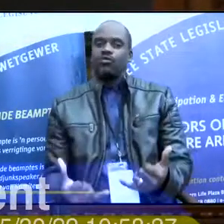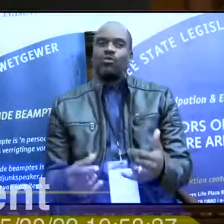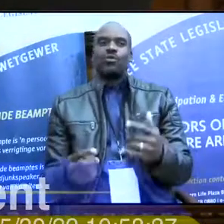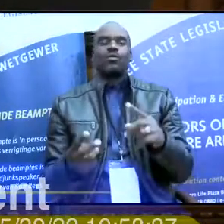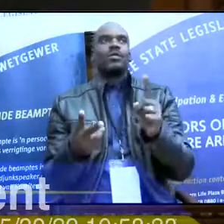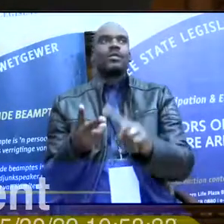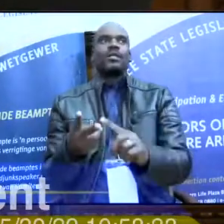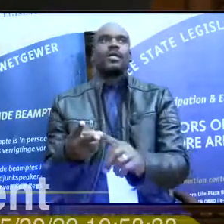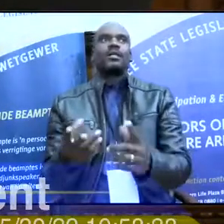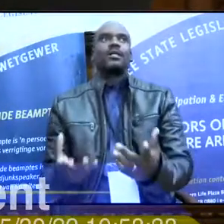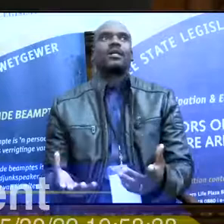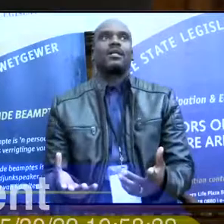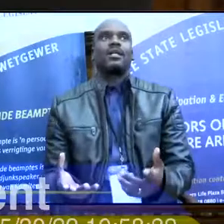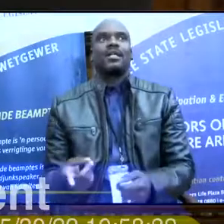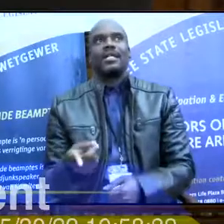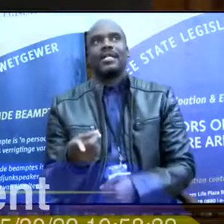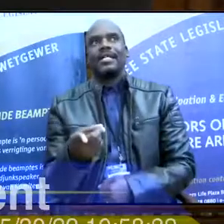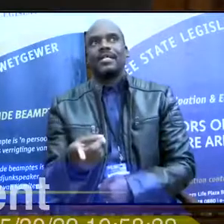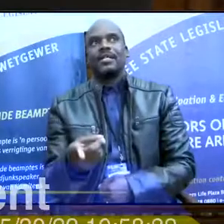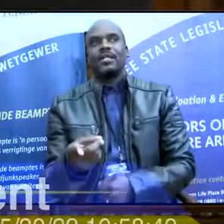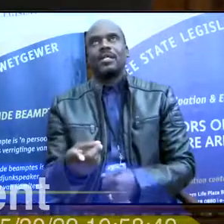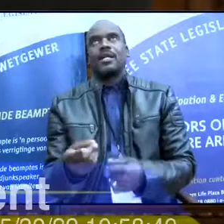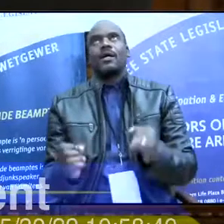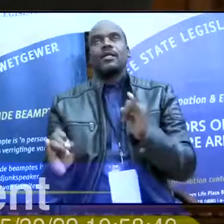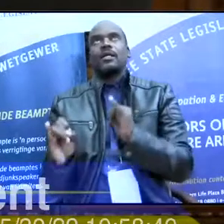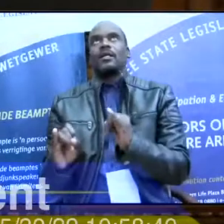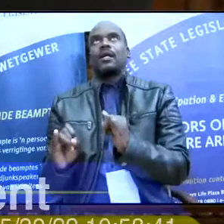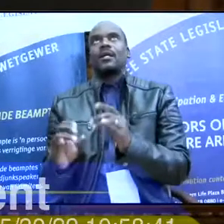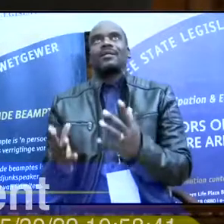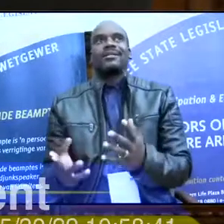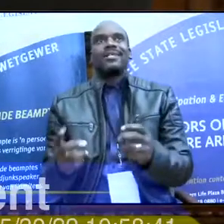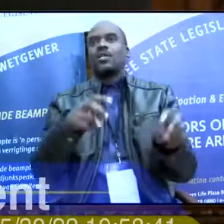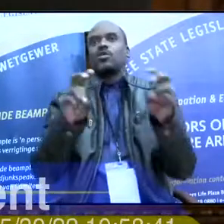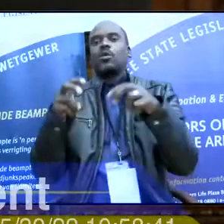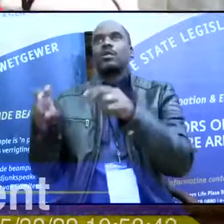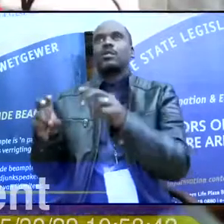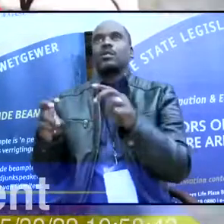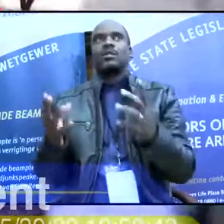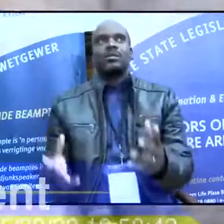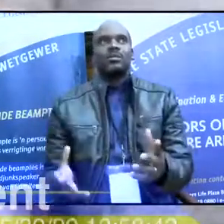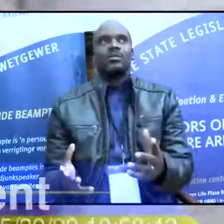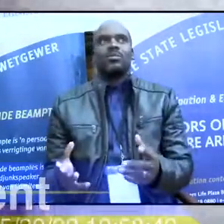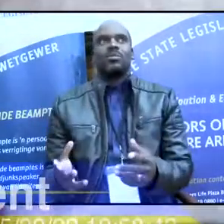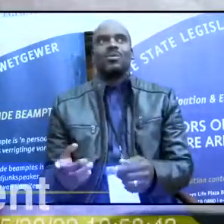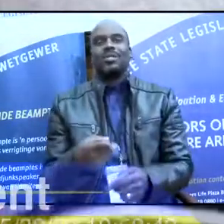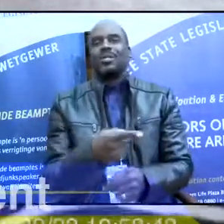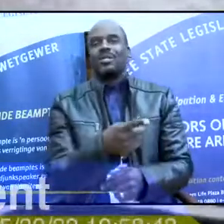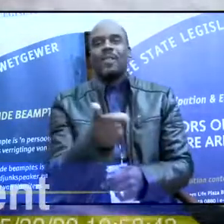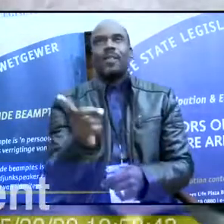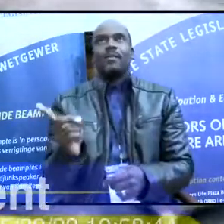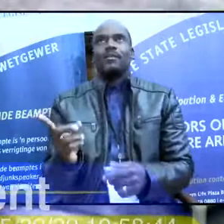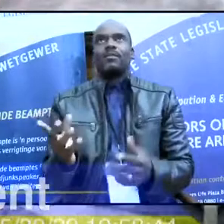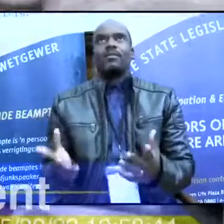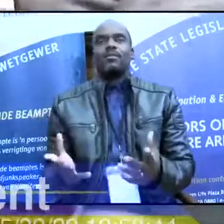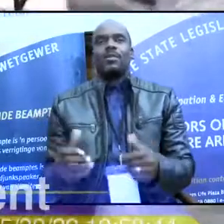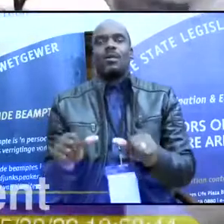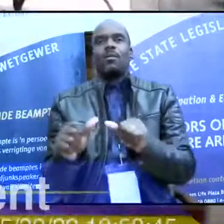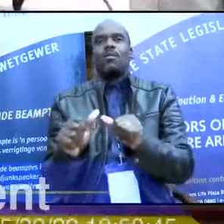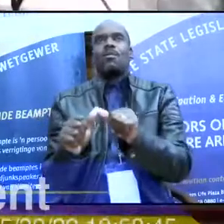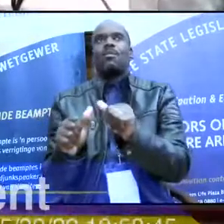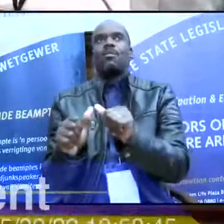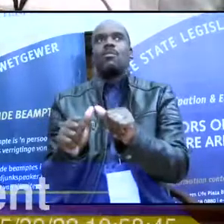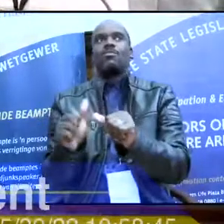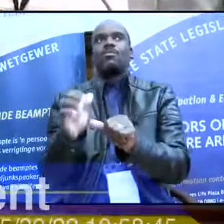in the events management industry in the tourism industry in the industries that were affected mostly by social